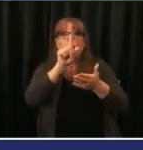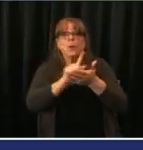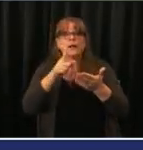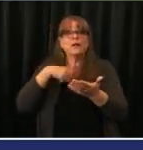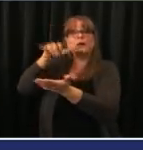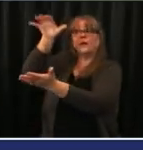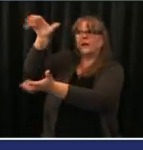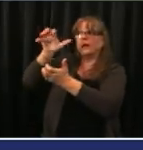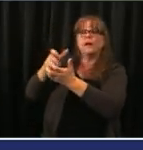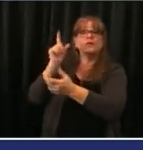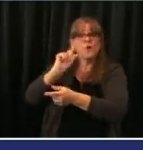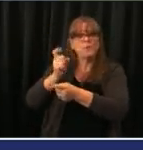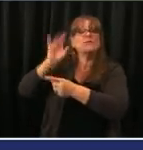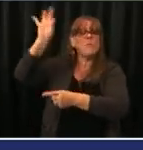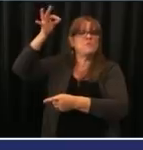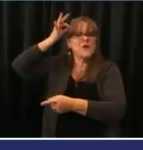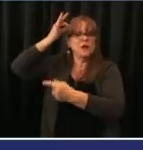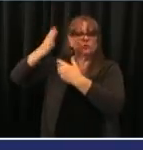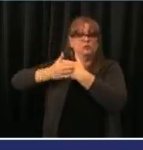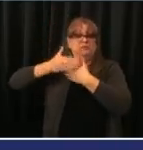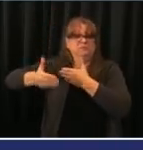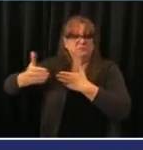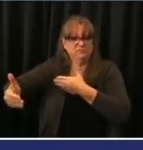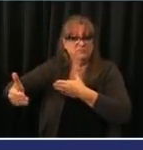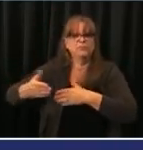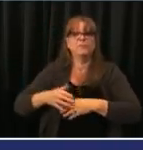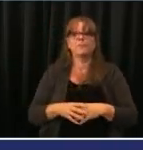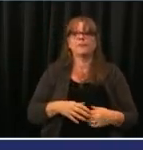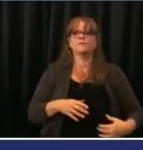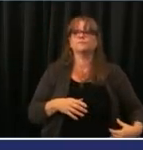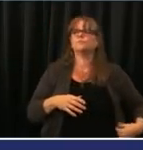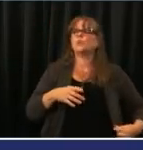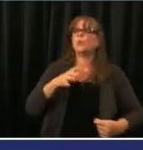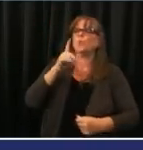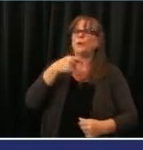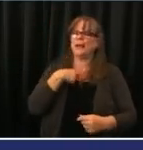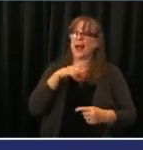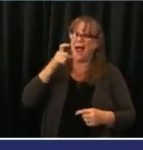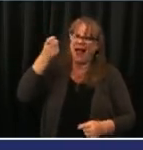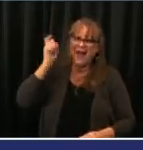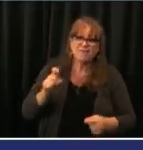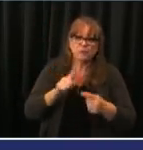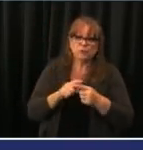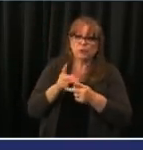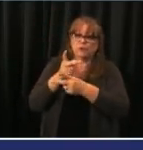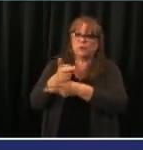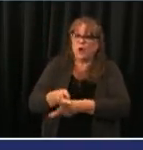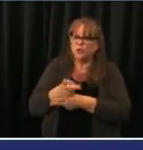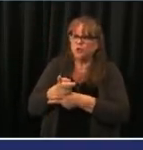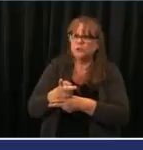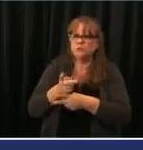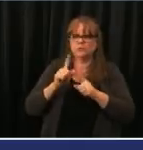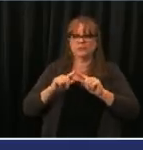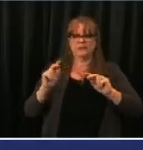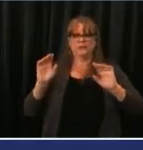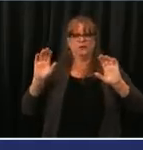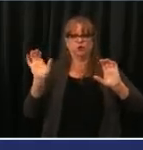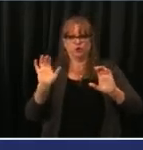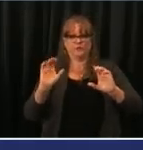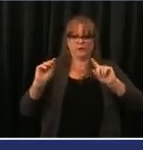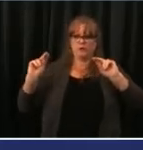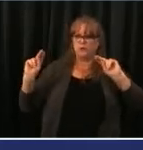look like moving forward. This is a fairly conservative estimate. and there's potential for the numbers to be